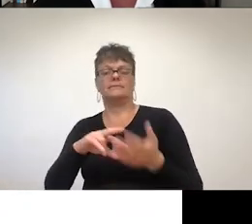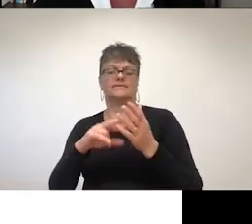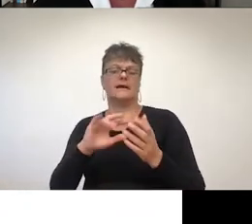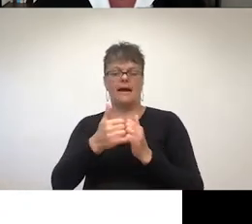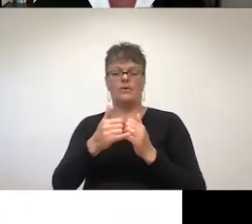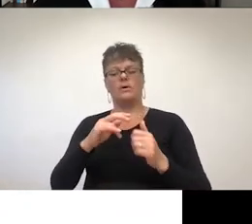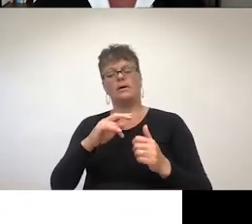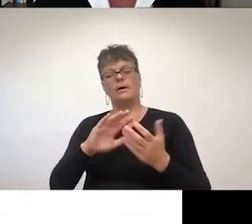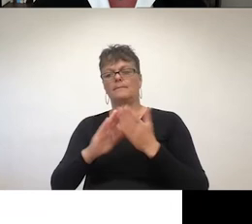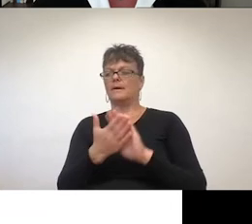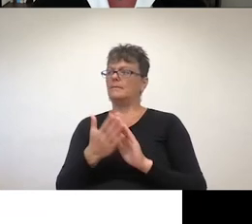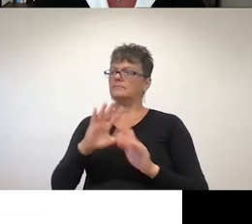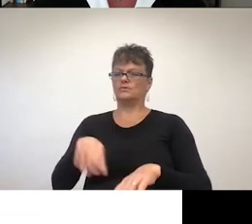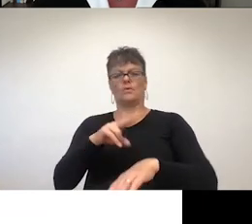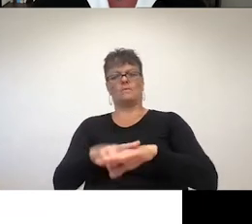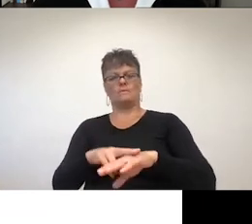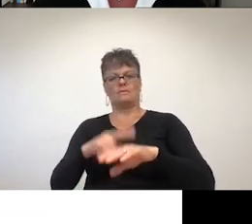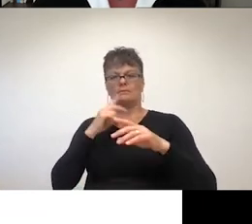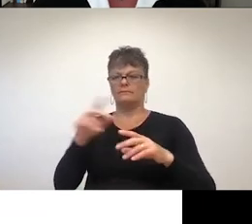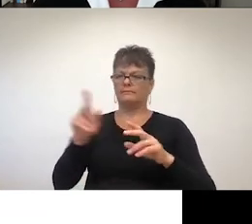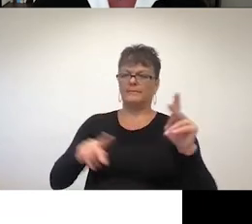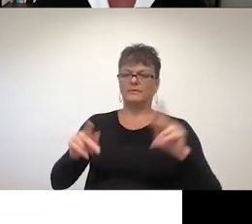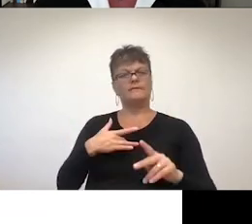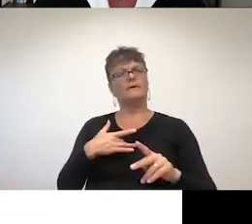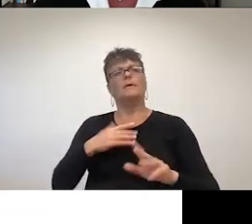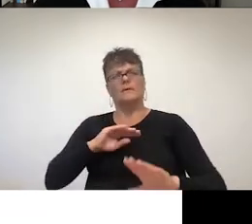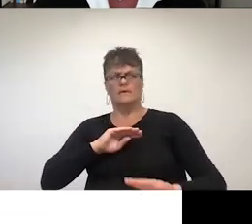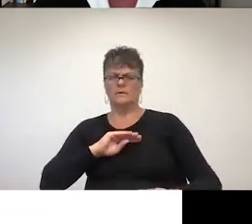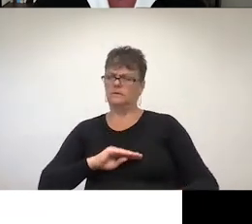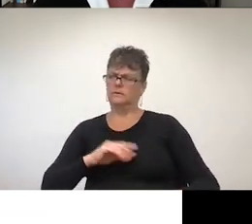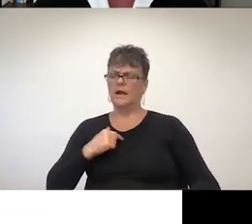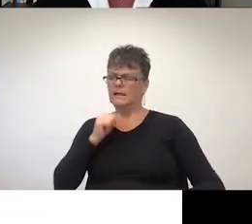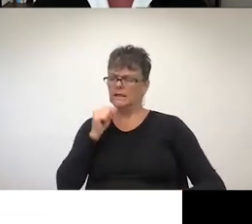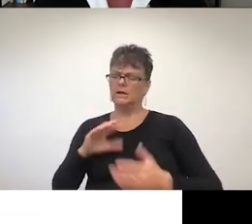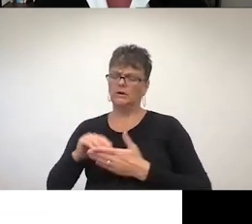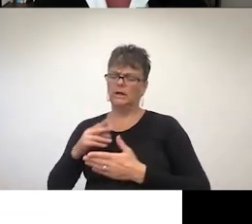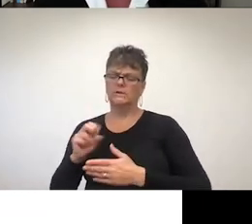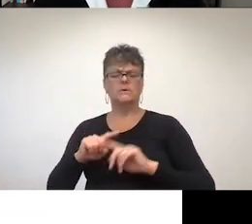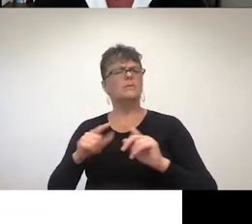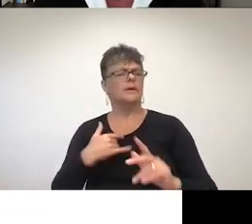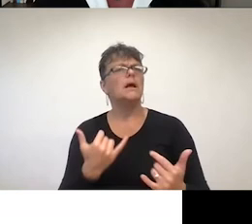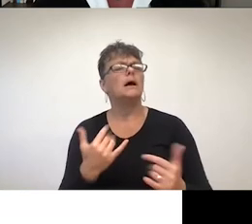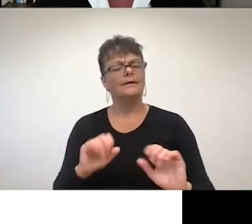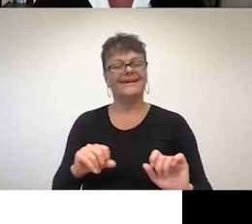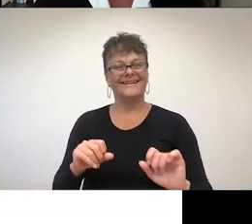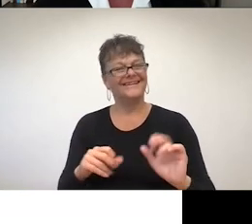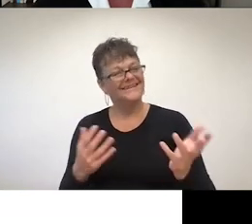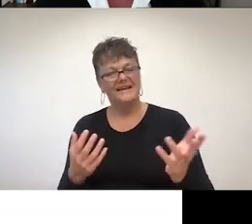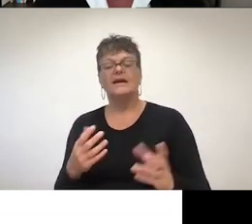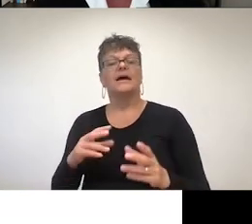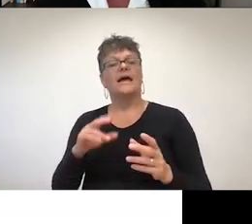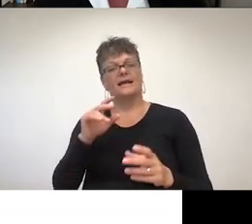It can be very challenging for students to take that step to go to the tutoring center, for example, or to come to see you